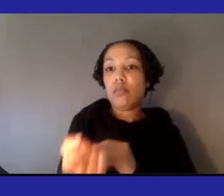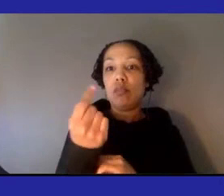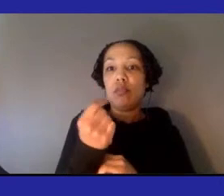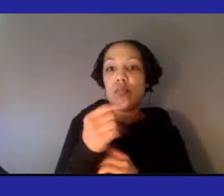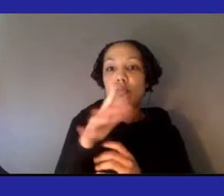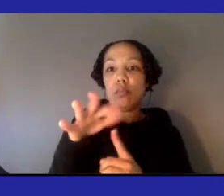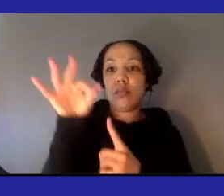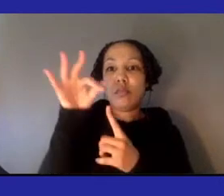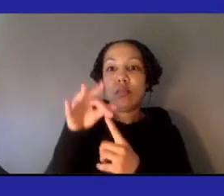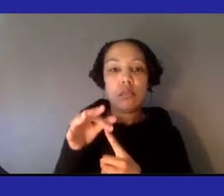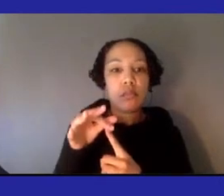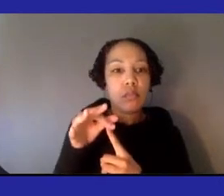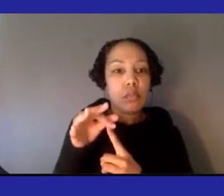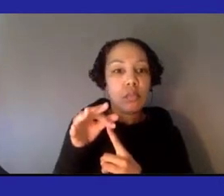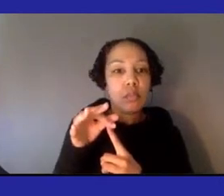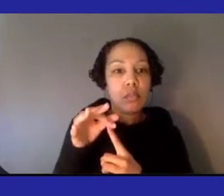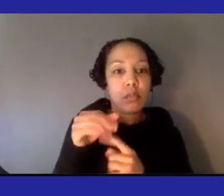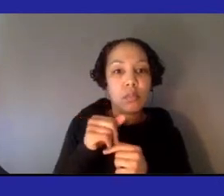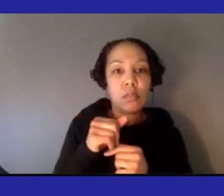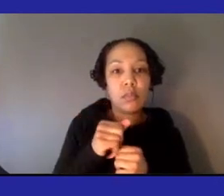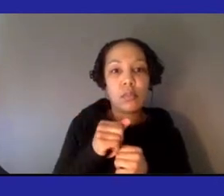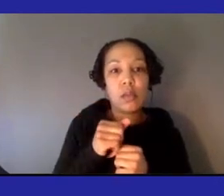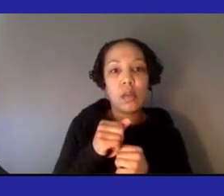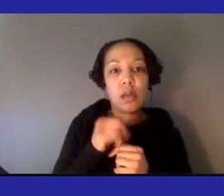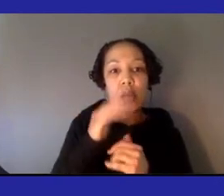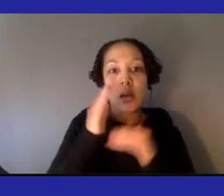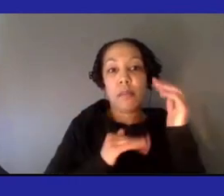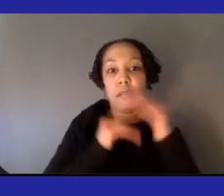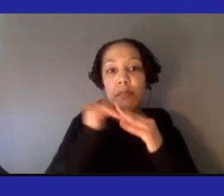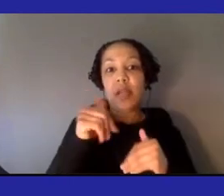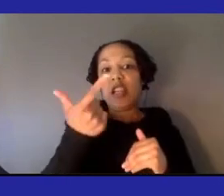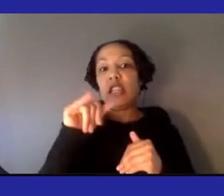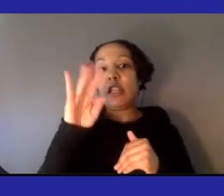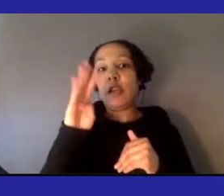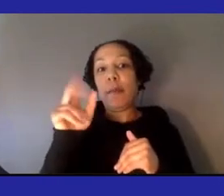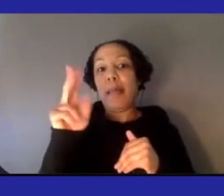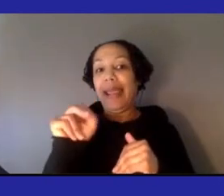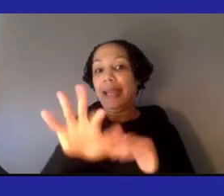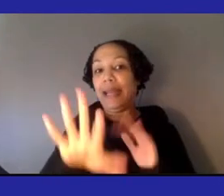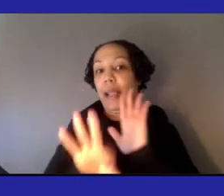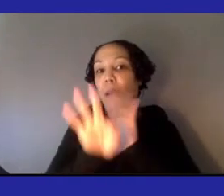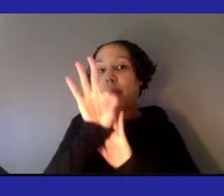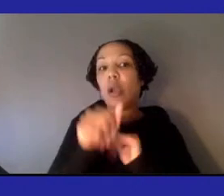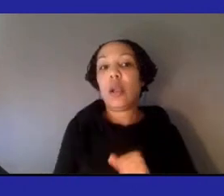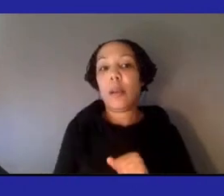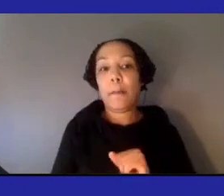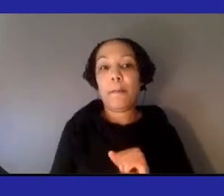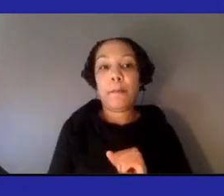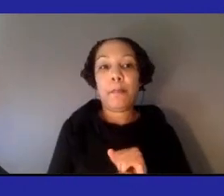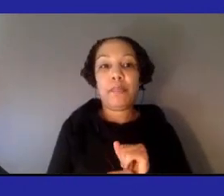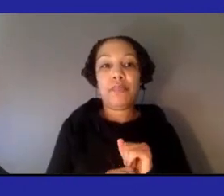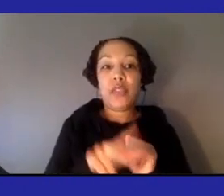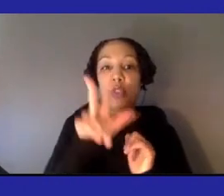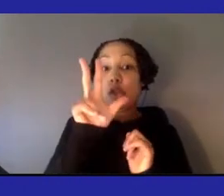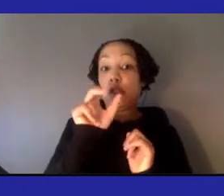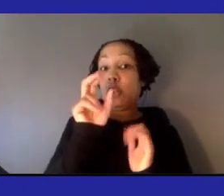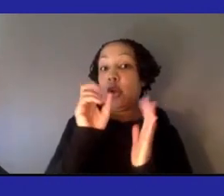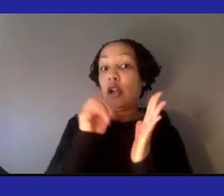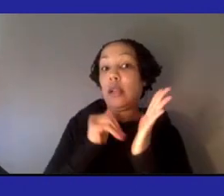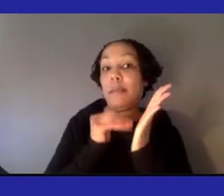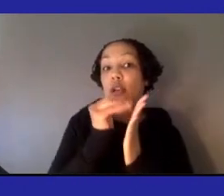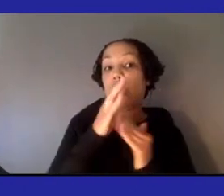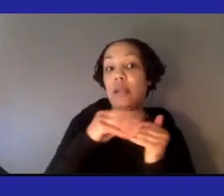So the design build contract calls for $30 million. Gilbane is currently